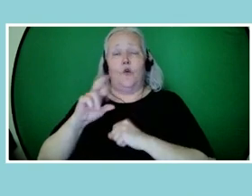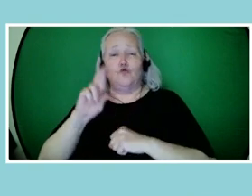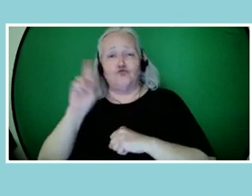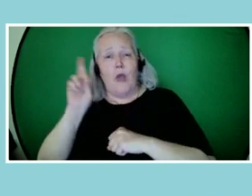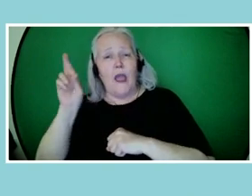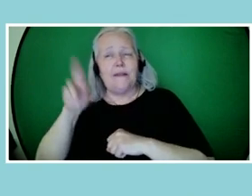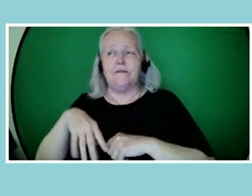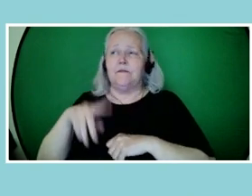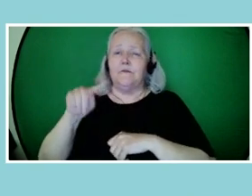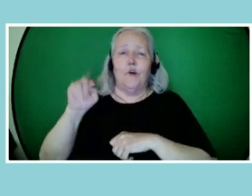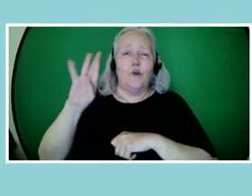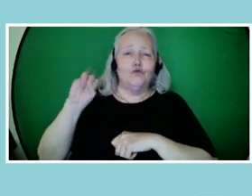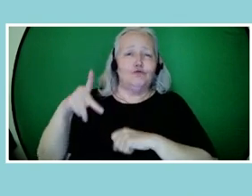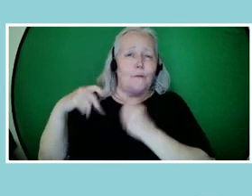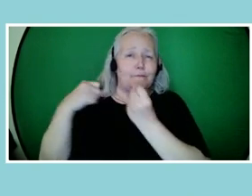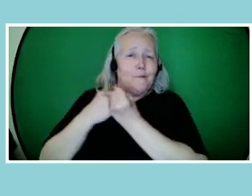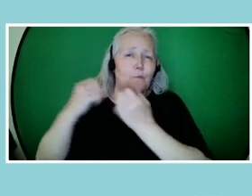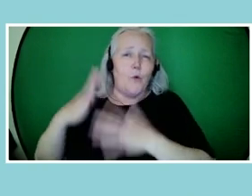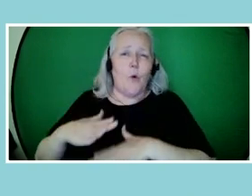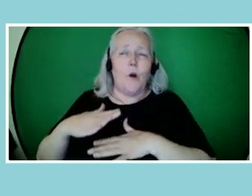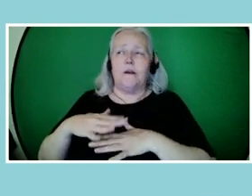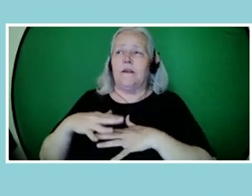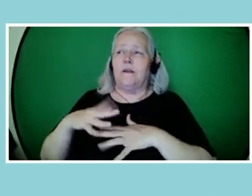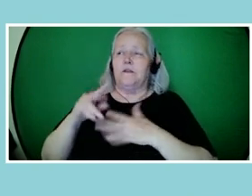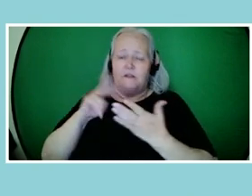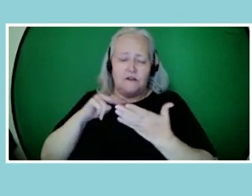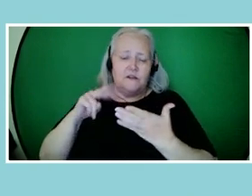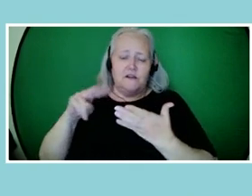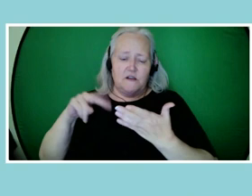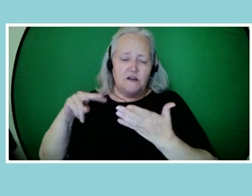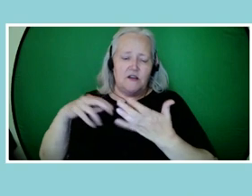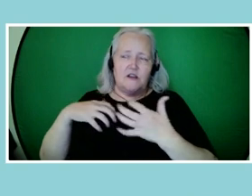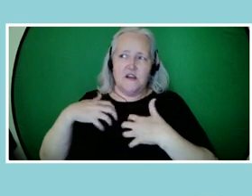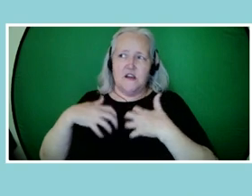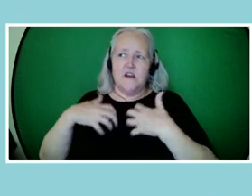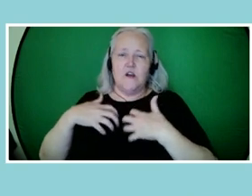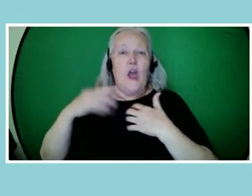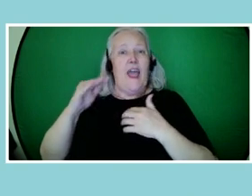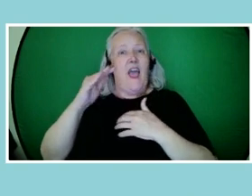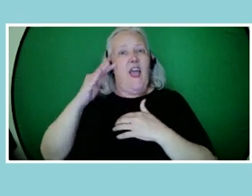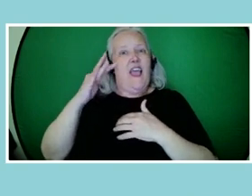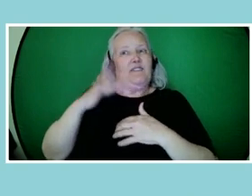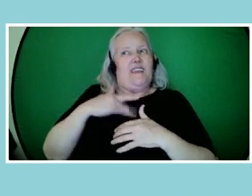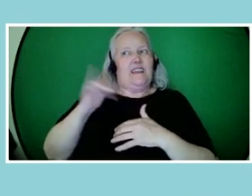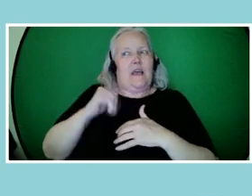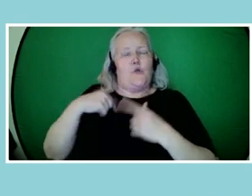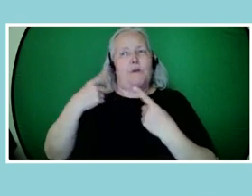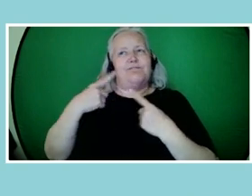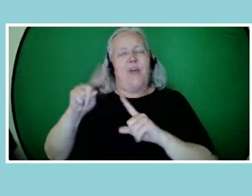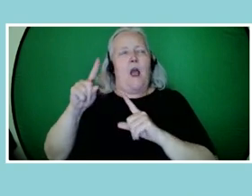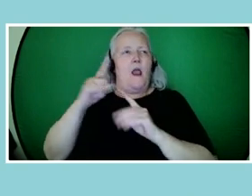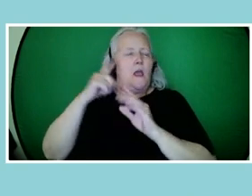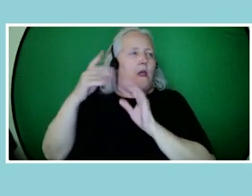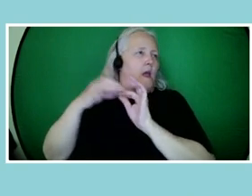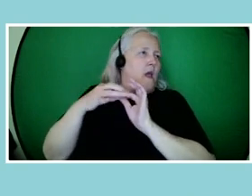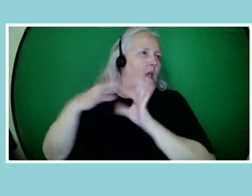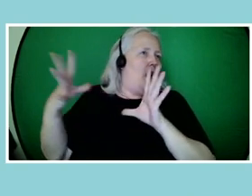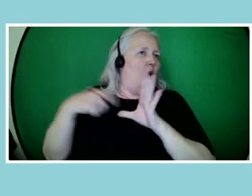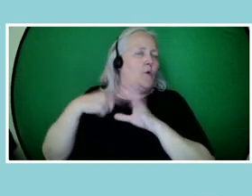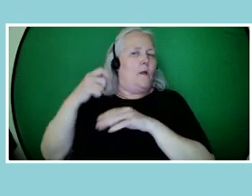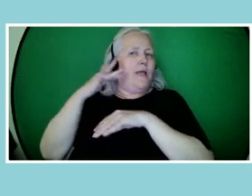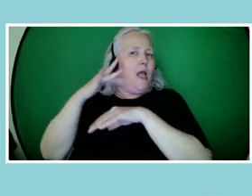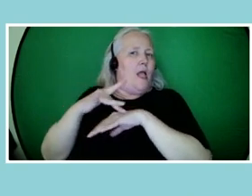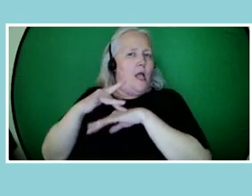supporters. Thankfully, I think we're starting to actually let go and shed some of that obsession with the news